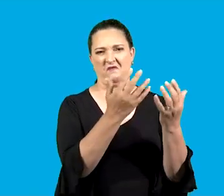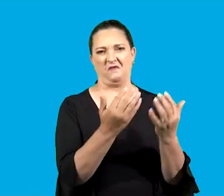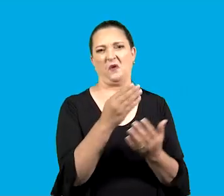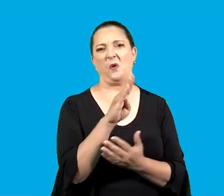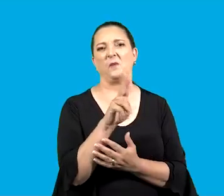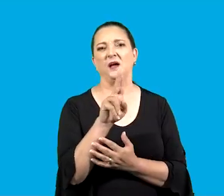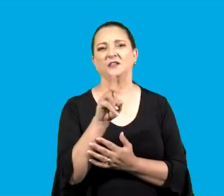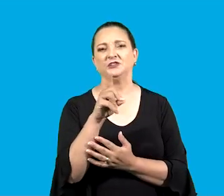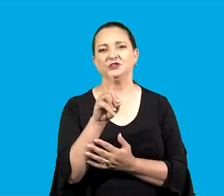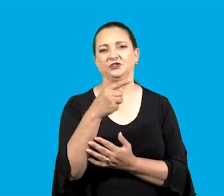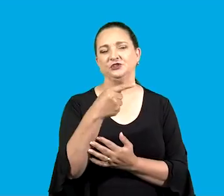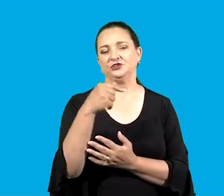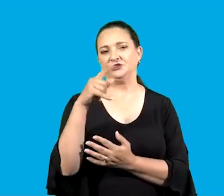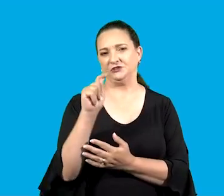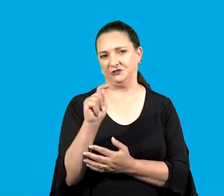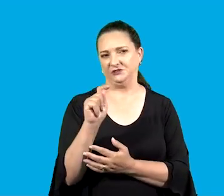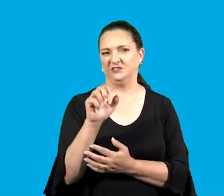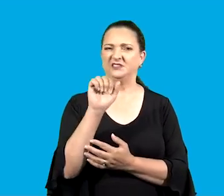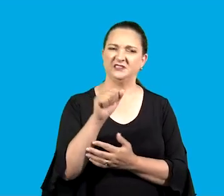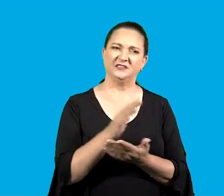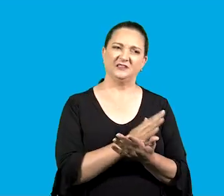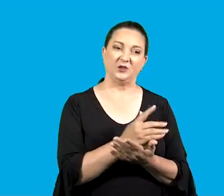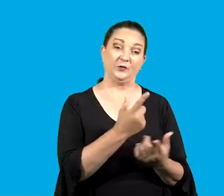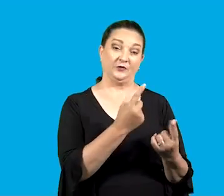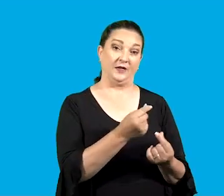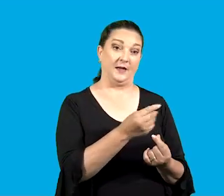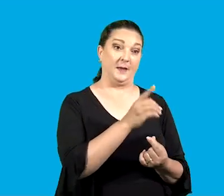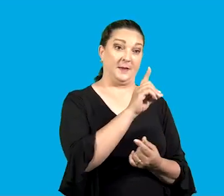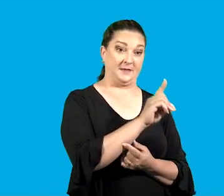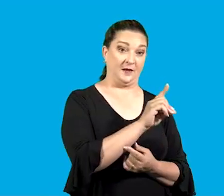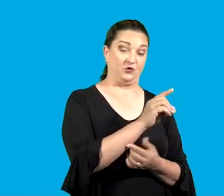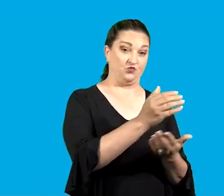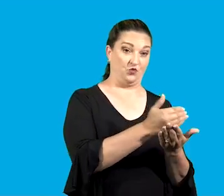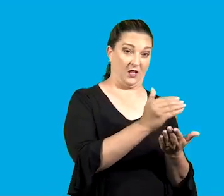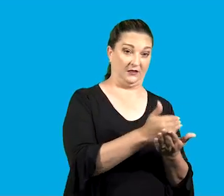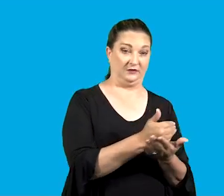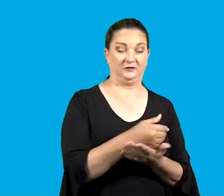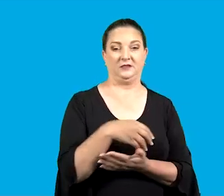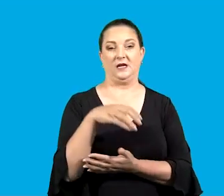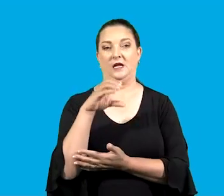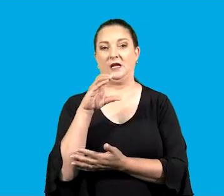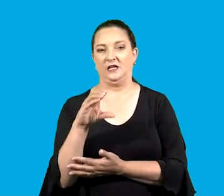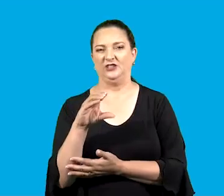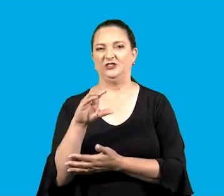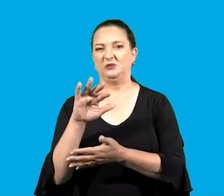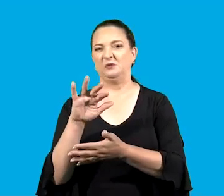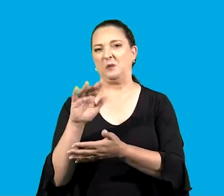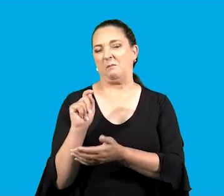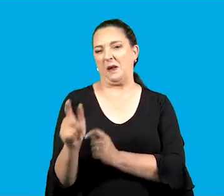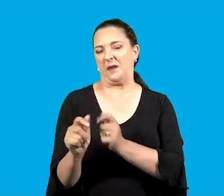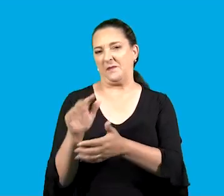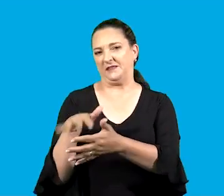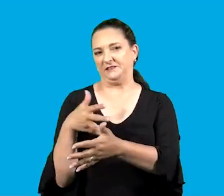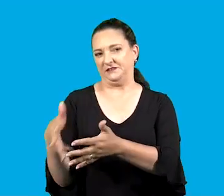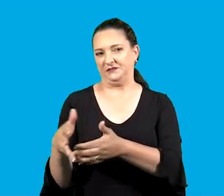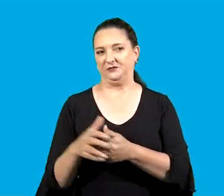budgets. Especially in grade 11, you did the debtors collection and the creditors payment schedules, and you also prepared